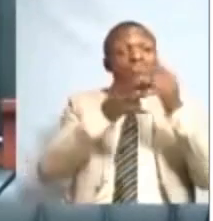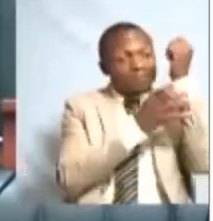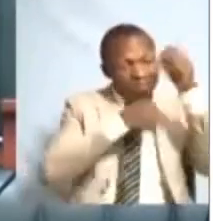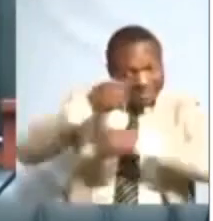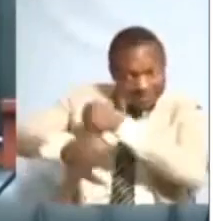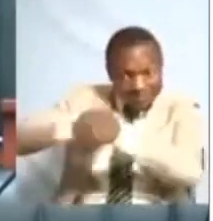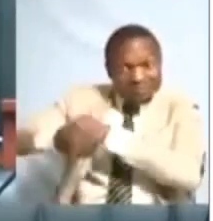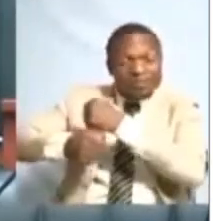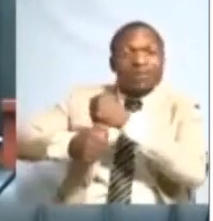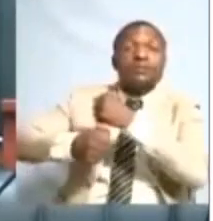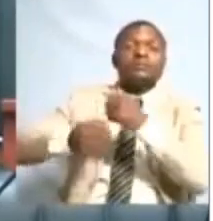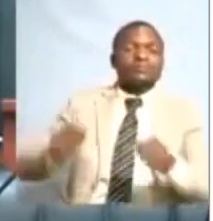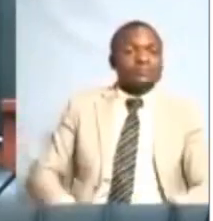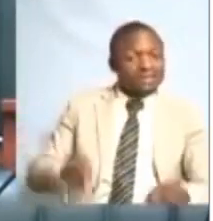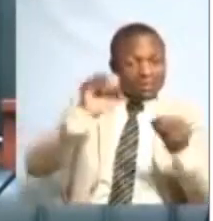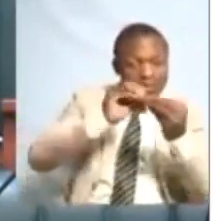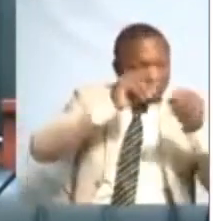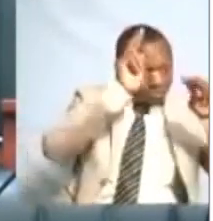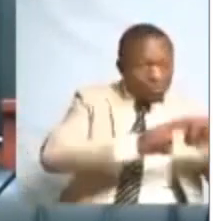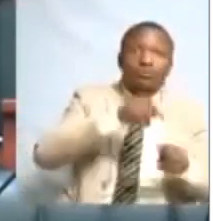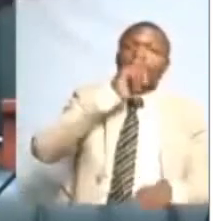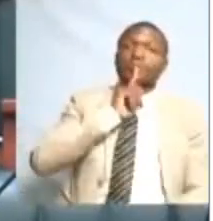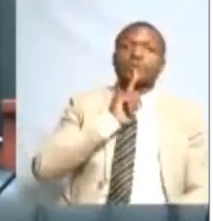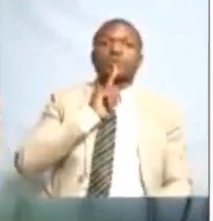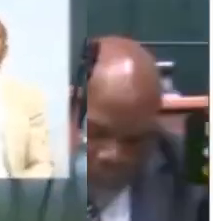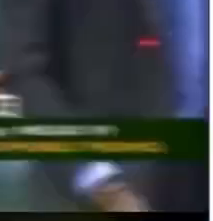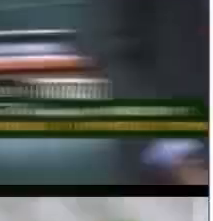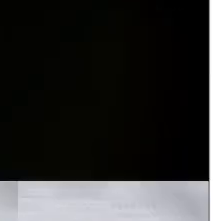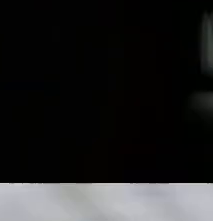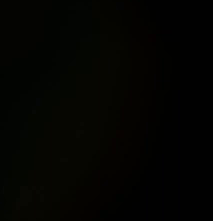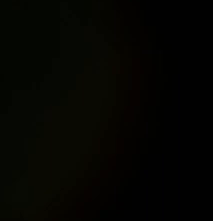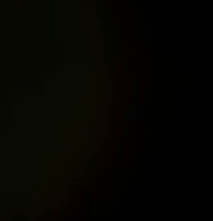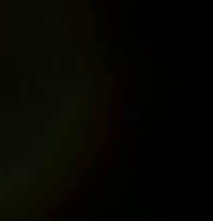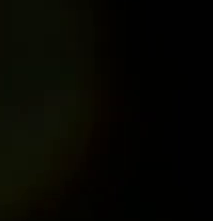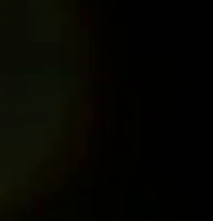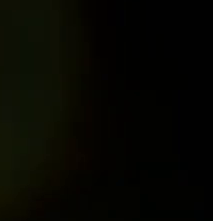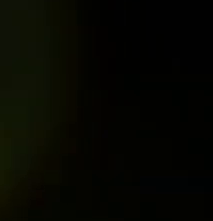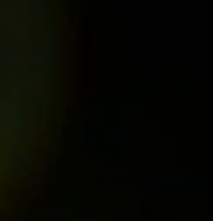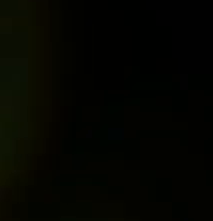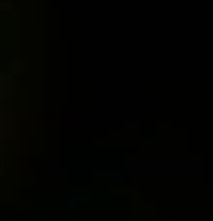People are suffering. The more we sit quiet, the more things are getting worse.